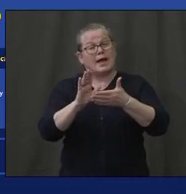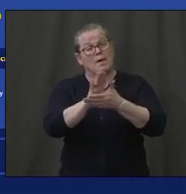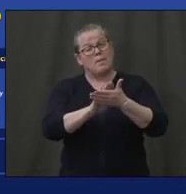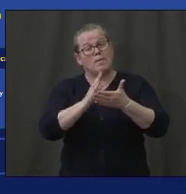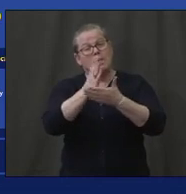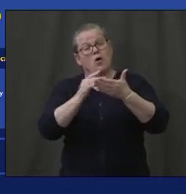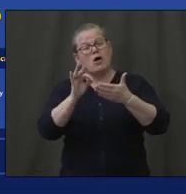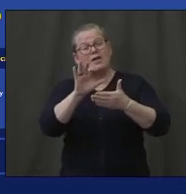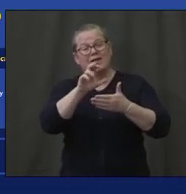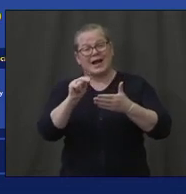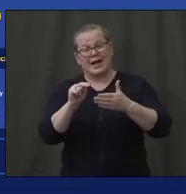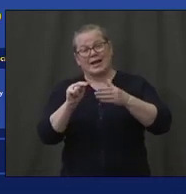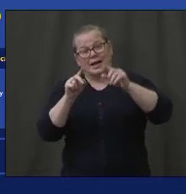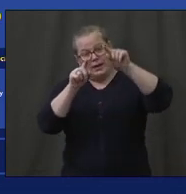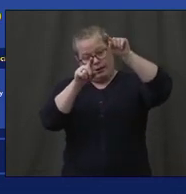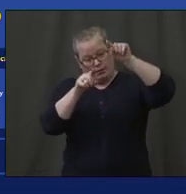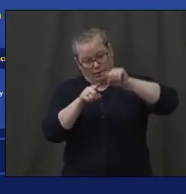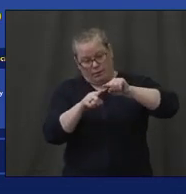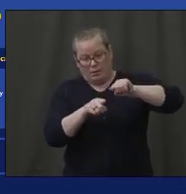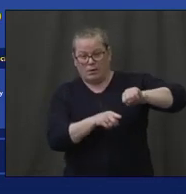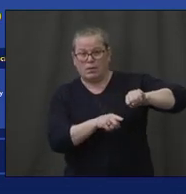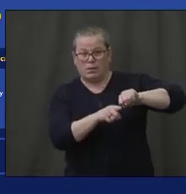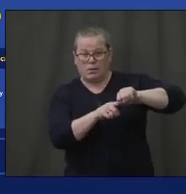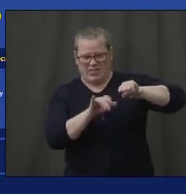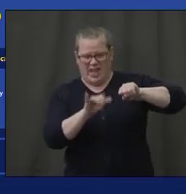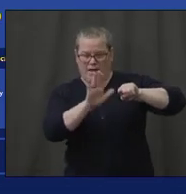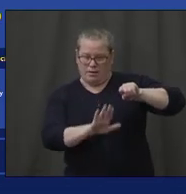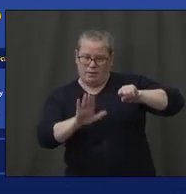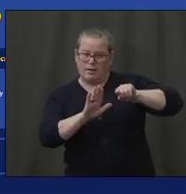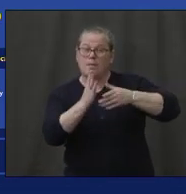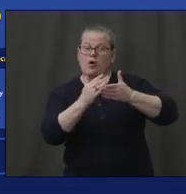virus hit Connecticut first.